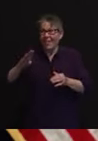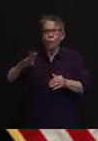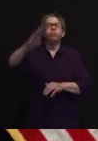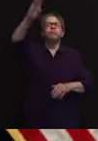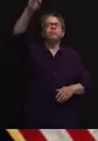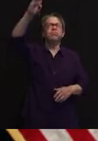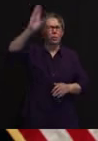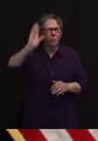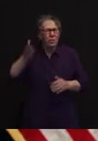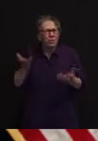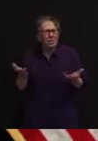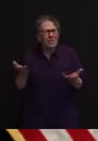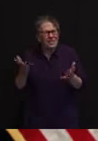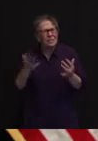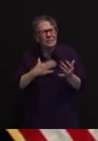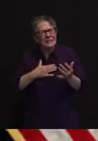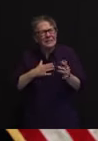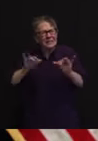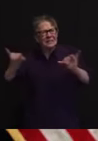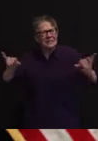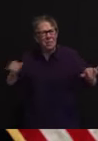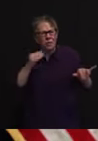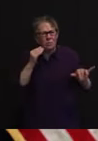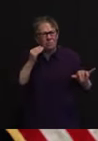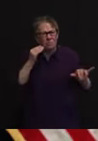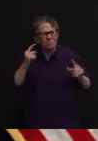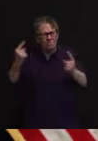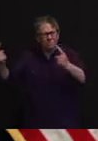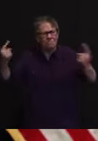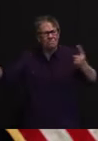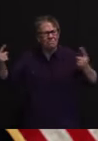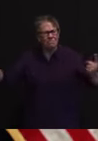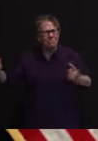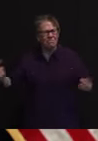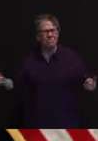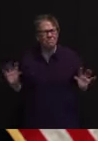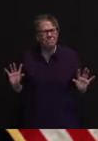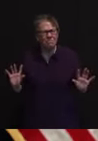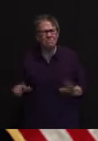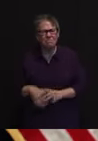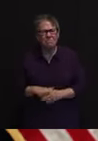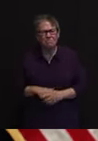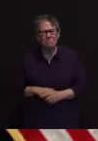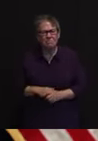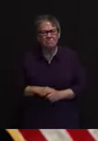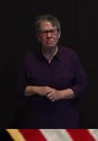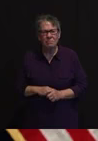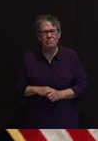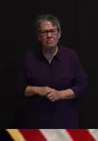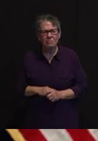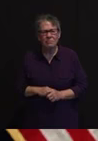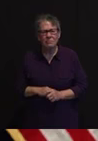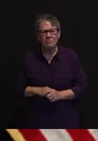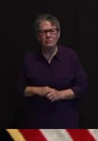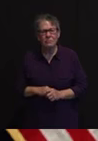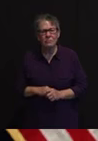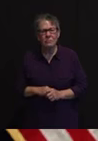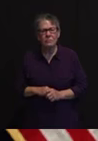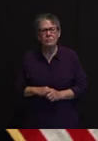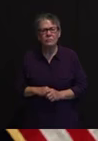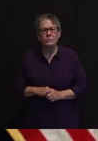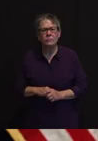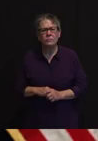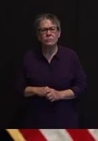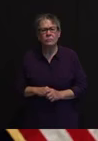on treated and released, we are the ultimate home rule state. And that with that is an extraordinary source of